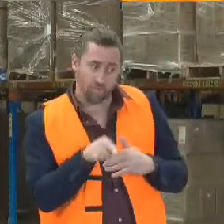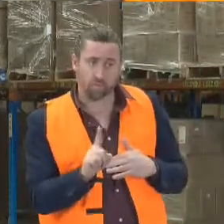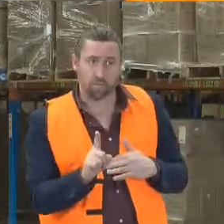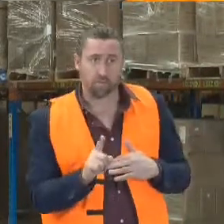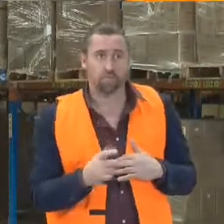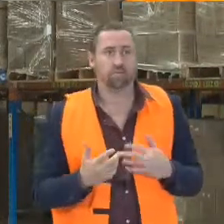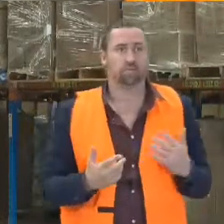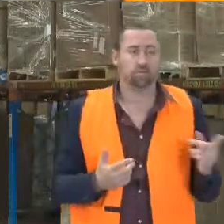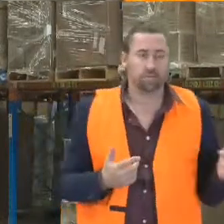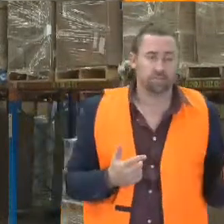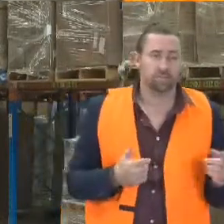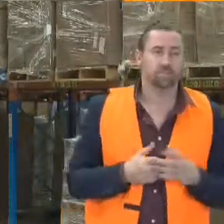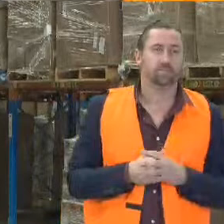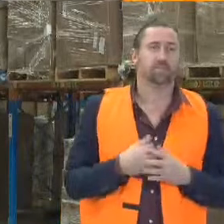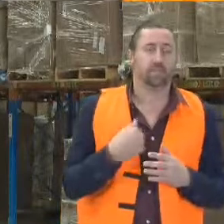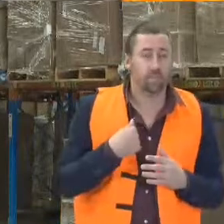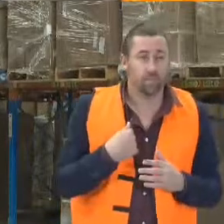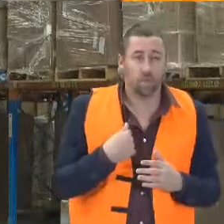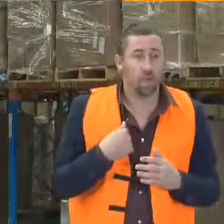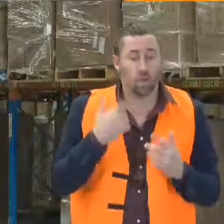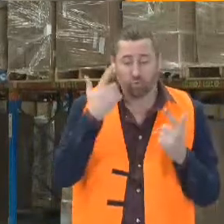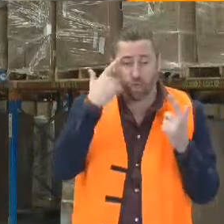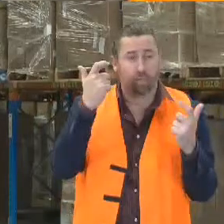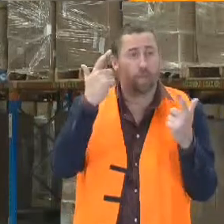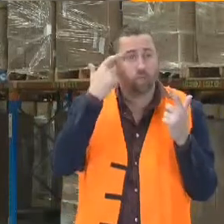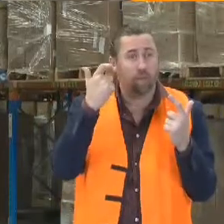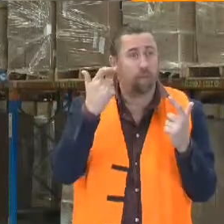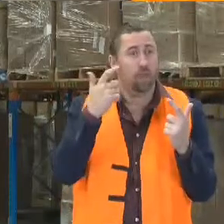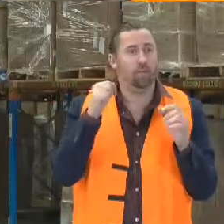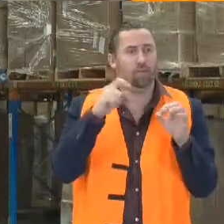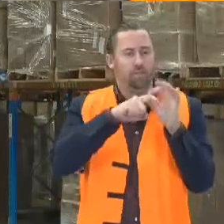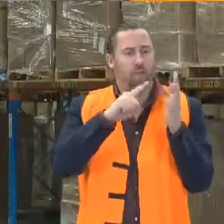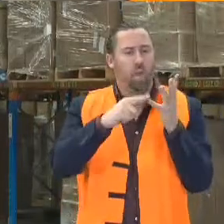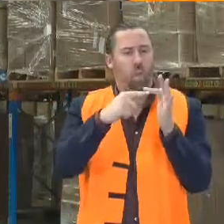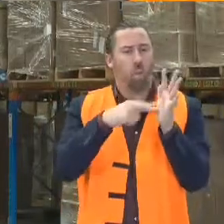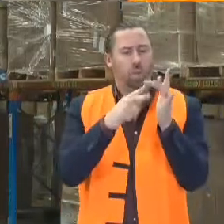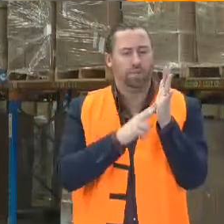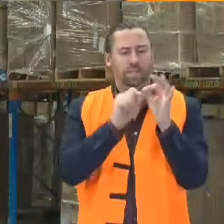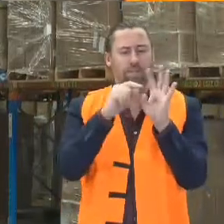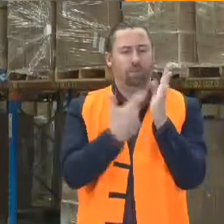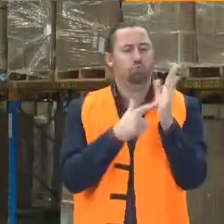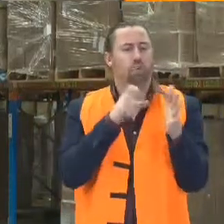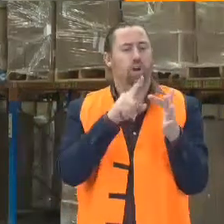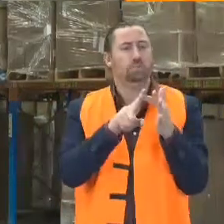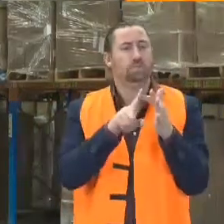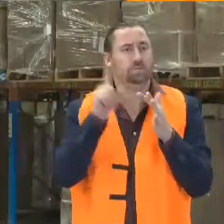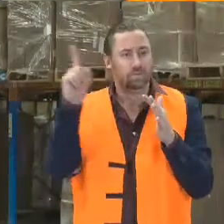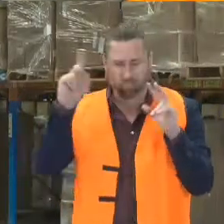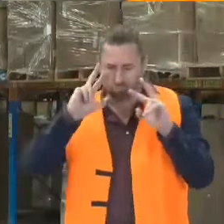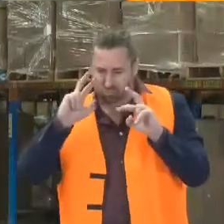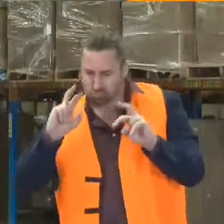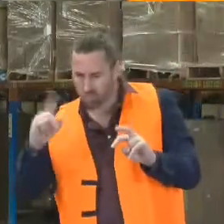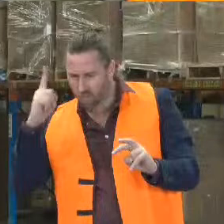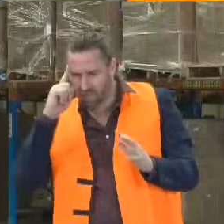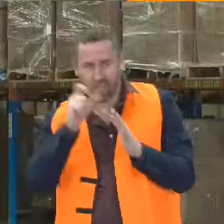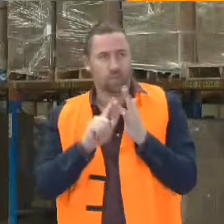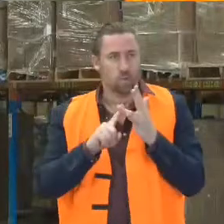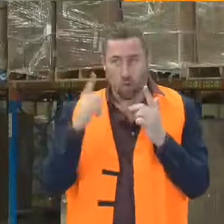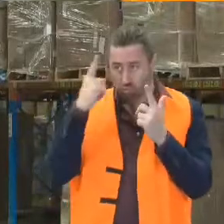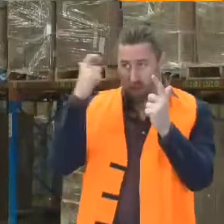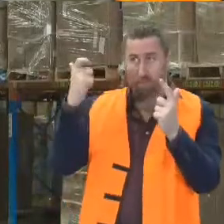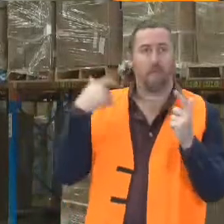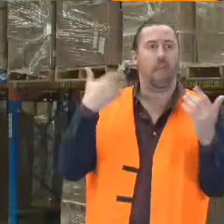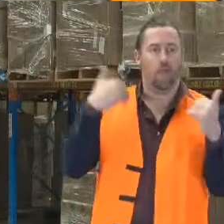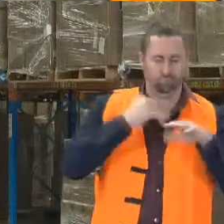We had all of the recommendations from Quentin Bryce. We acted on that. We implemented all of those